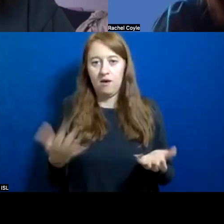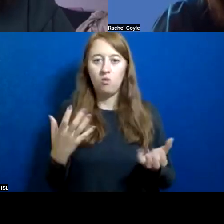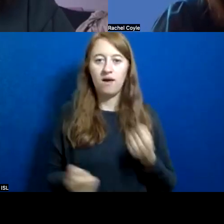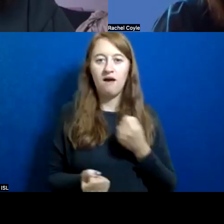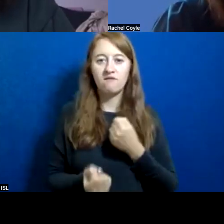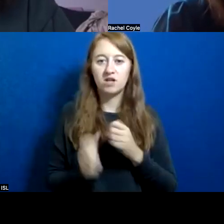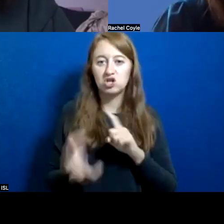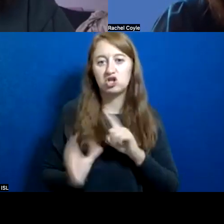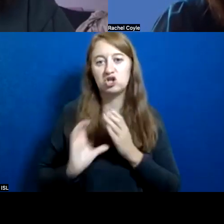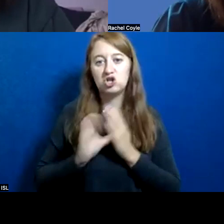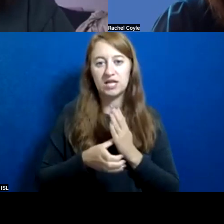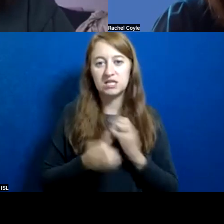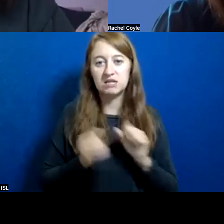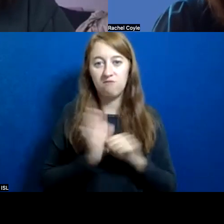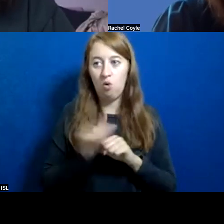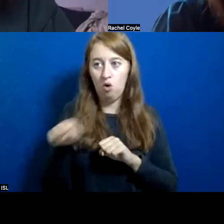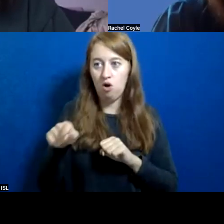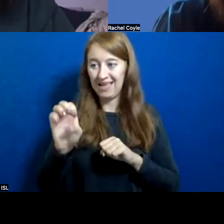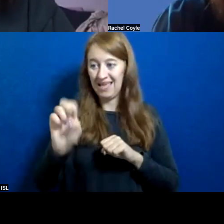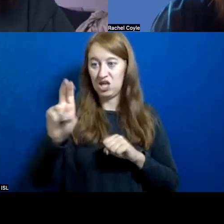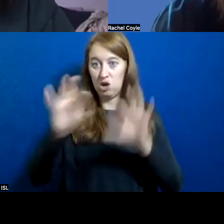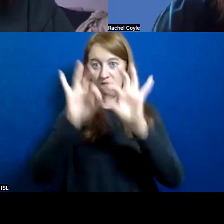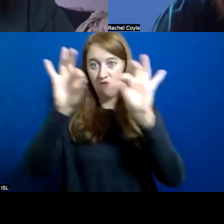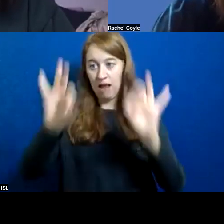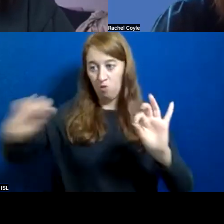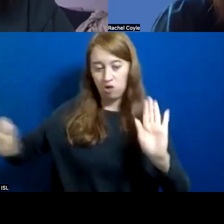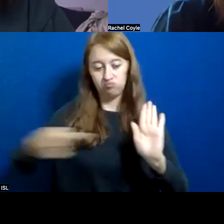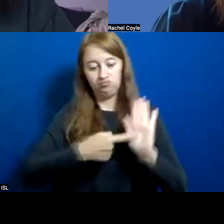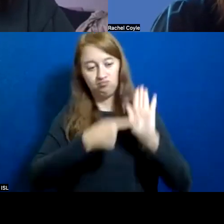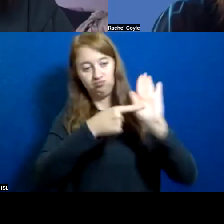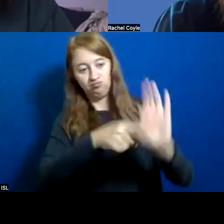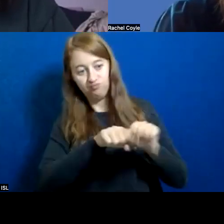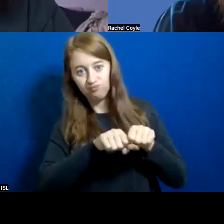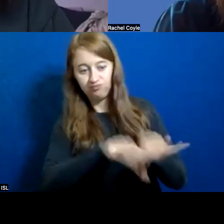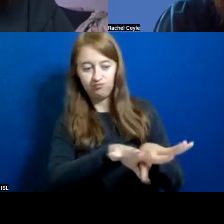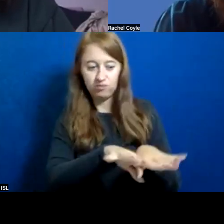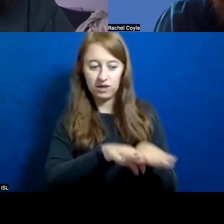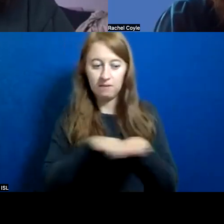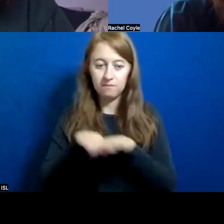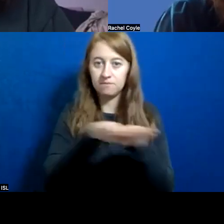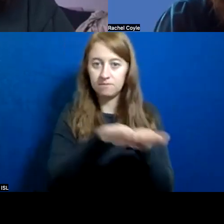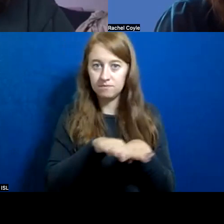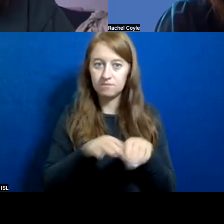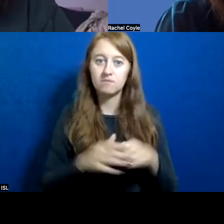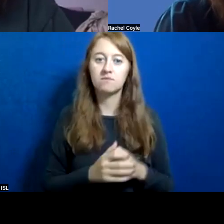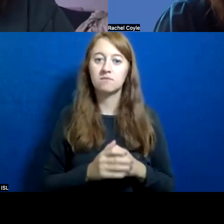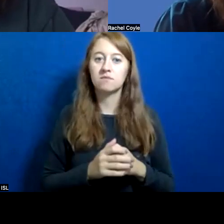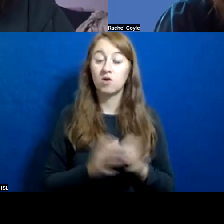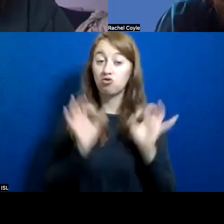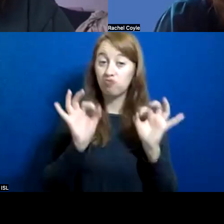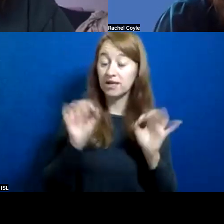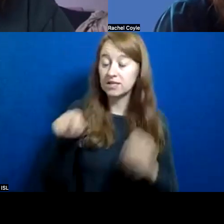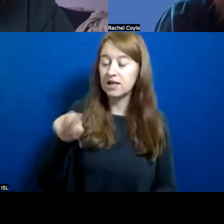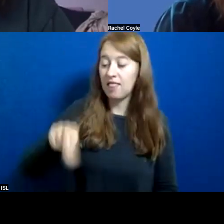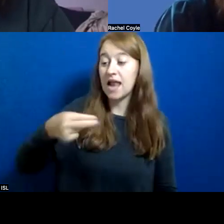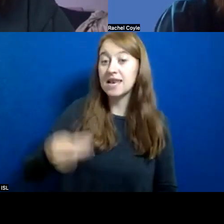EU legislative framework. Thanks, Jéromine. And so this kind of next question, it came in a couple of